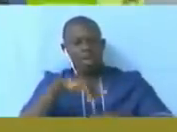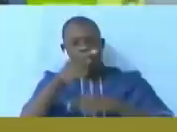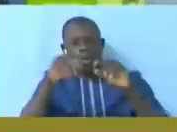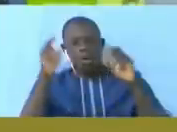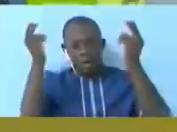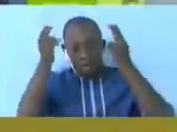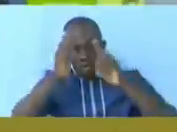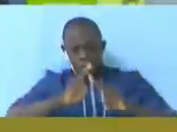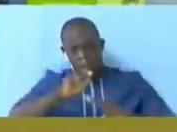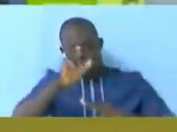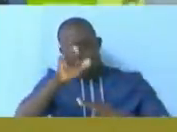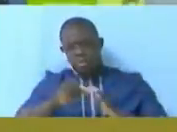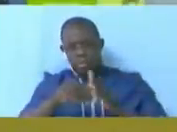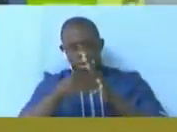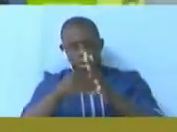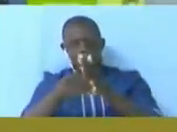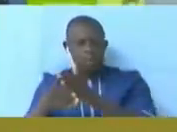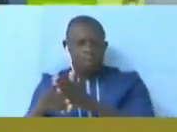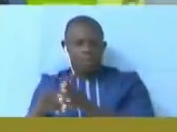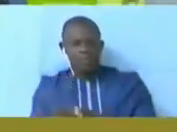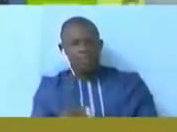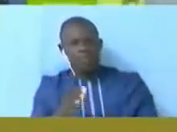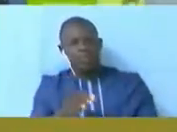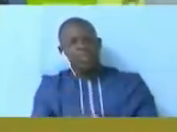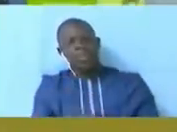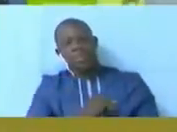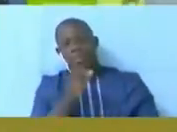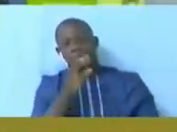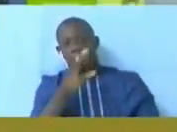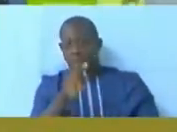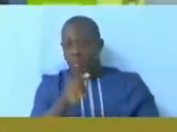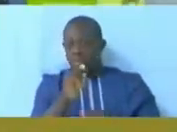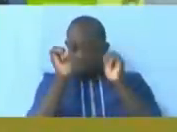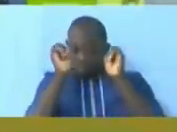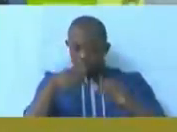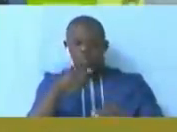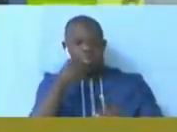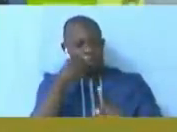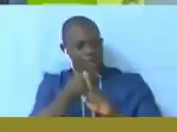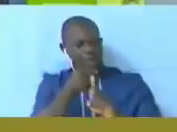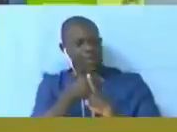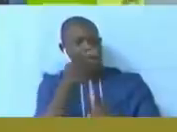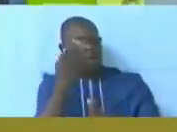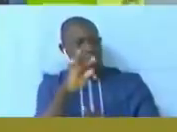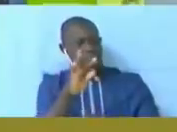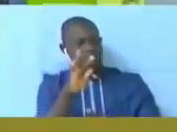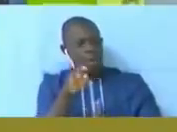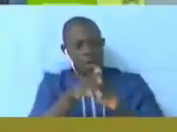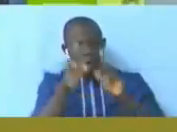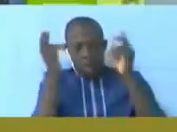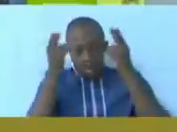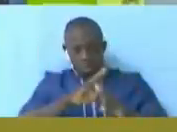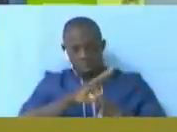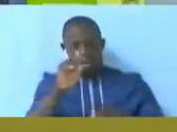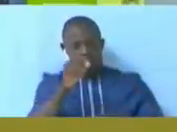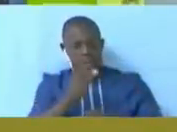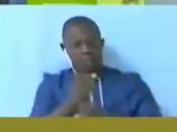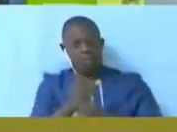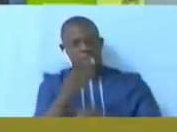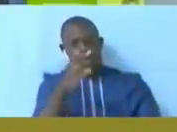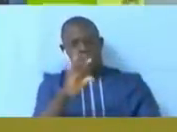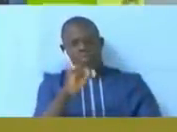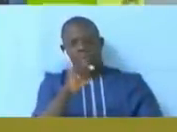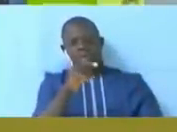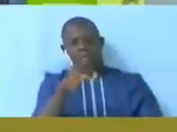danger. Unless the law was made or was enacted, you stand to your detriment if you opt for